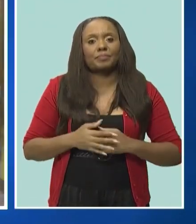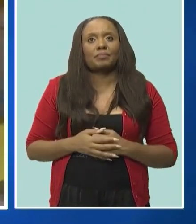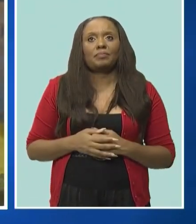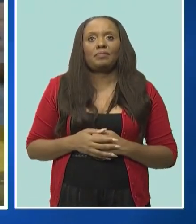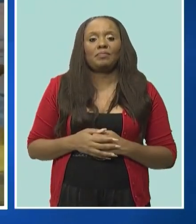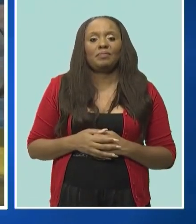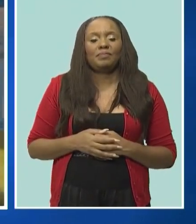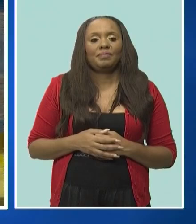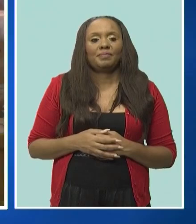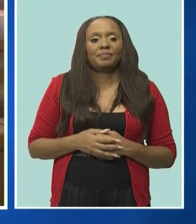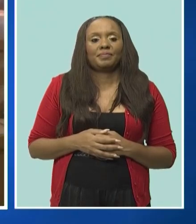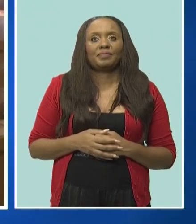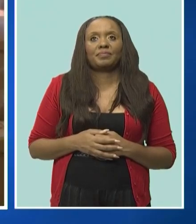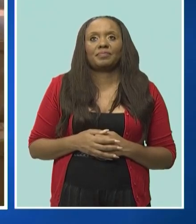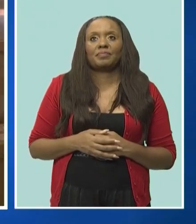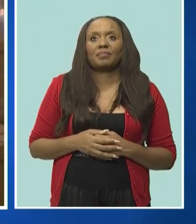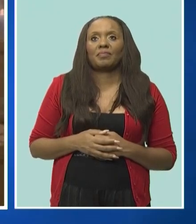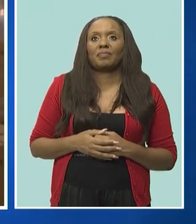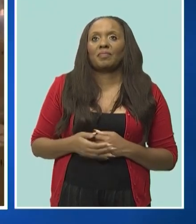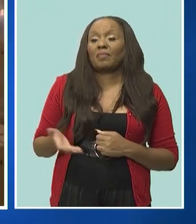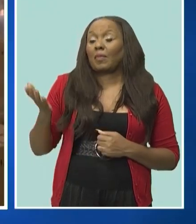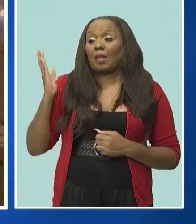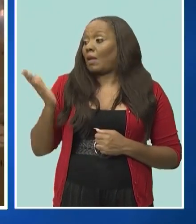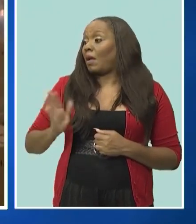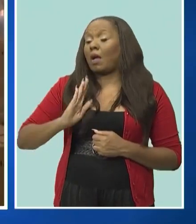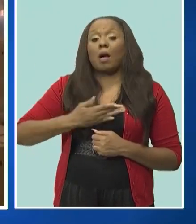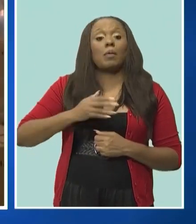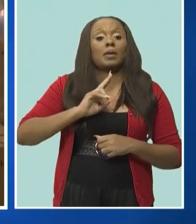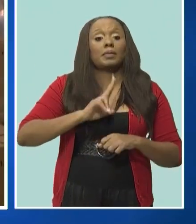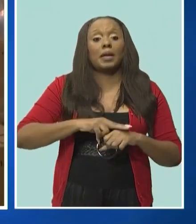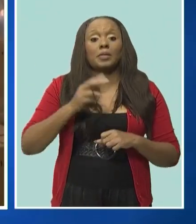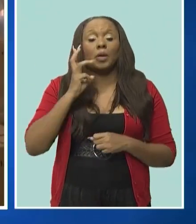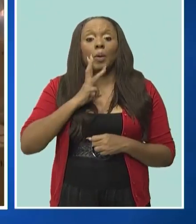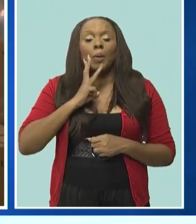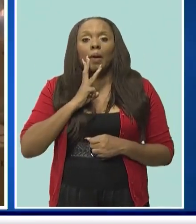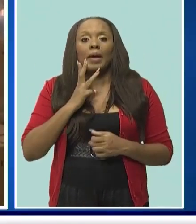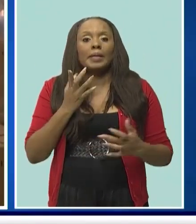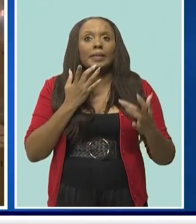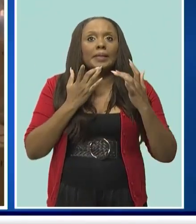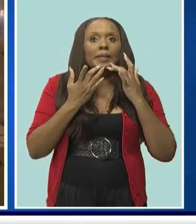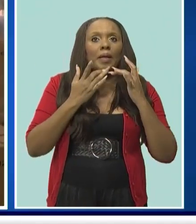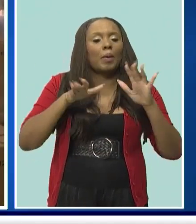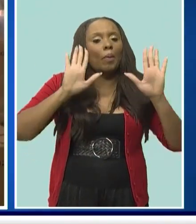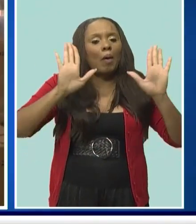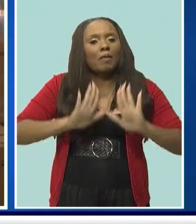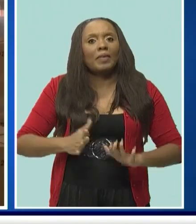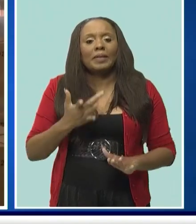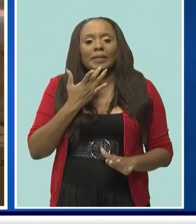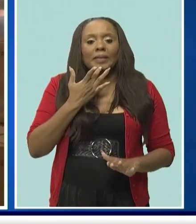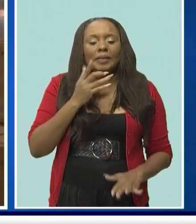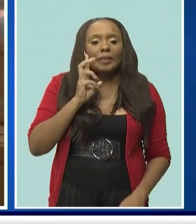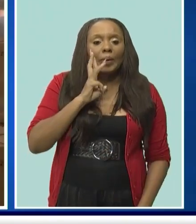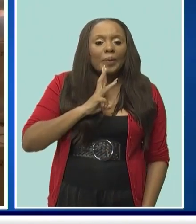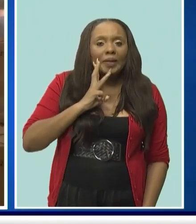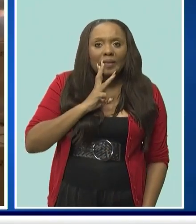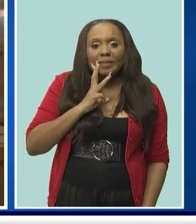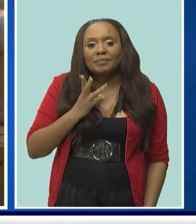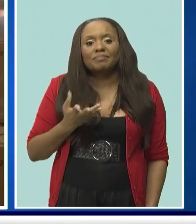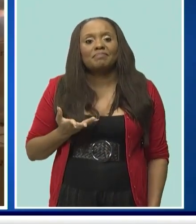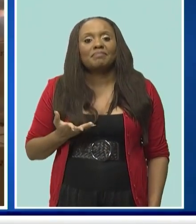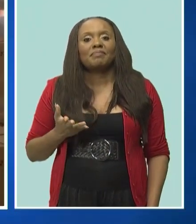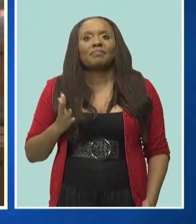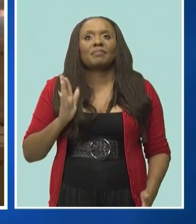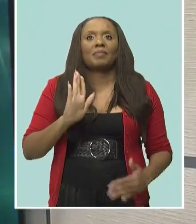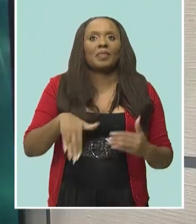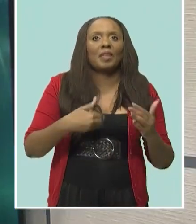hear Shalana's Natural Wines, you think about all locally made, great tasting wines from all of our